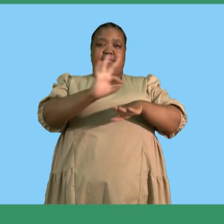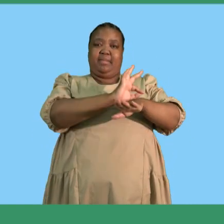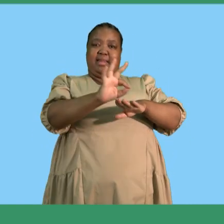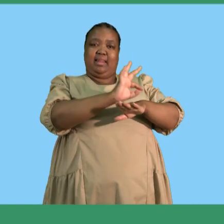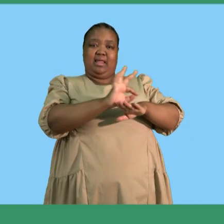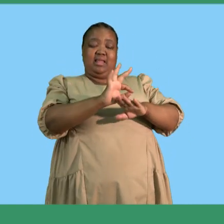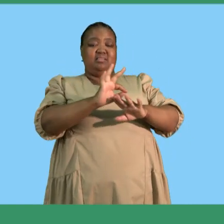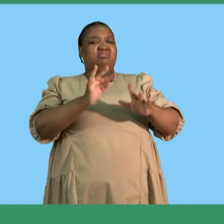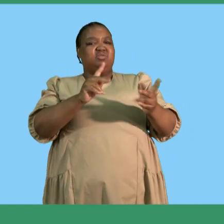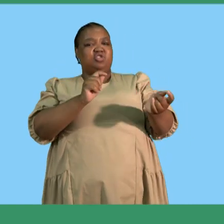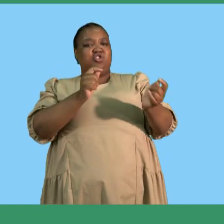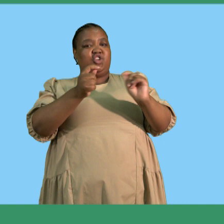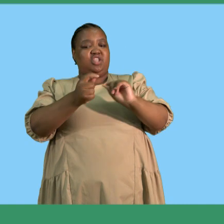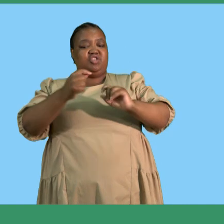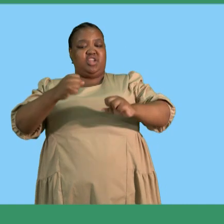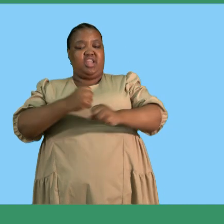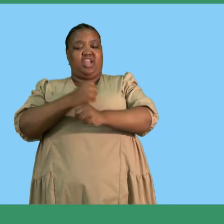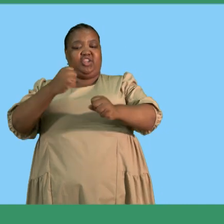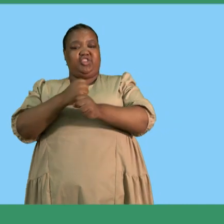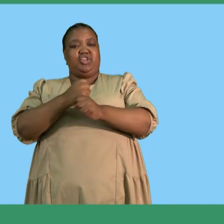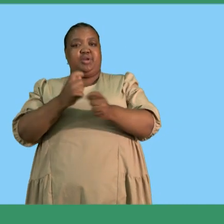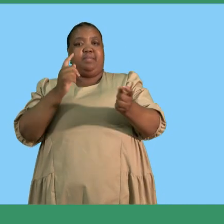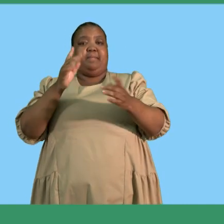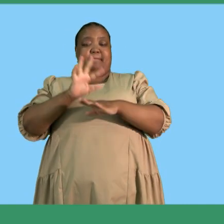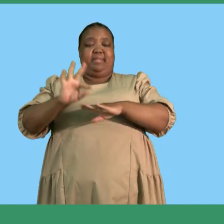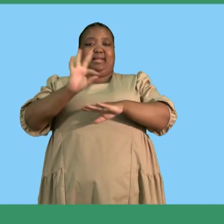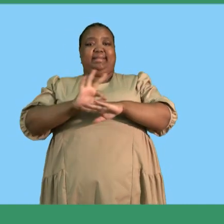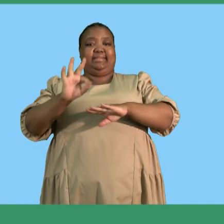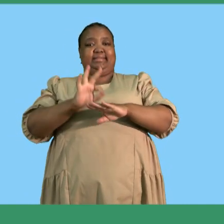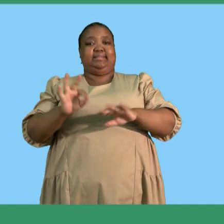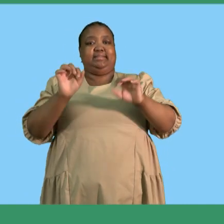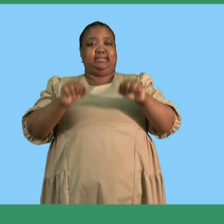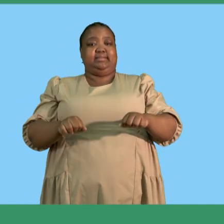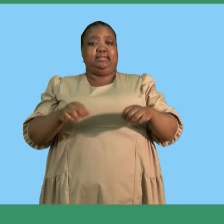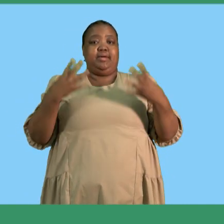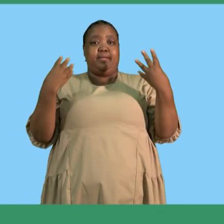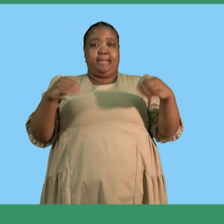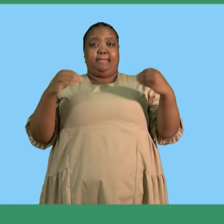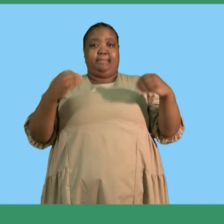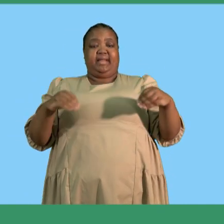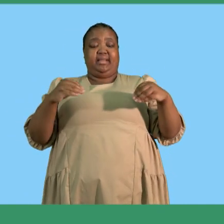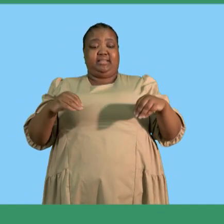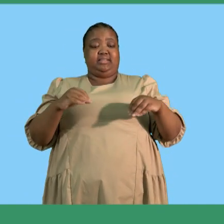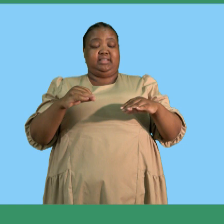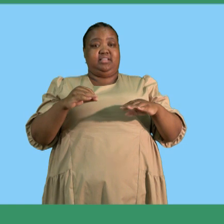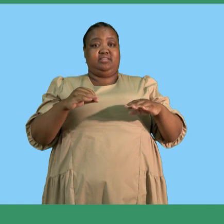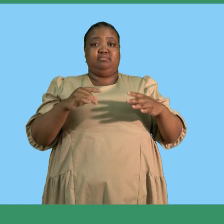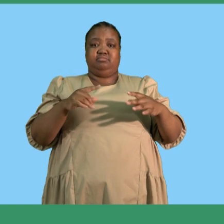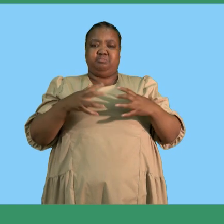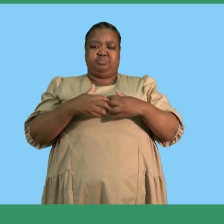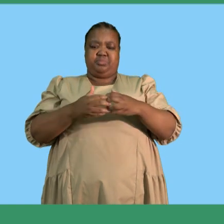plan into an action plan, and how do we start now our business based on that action